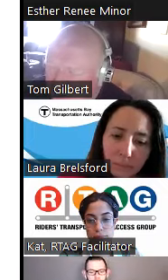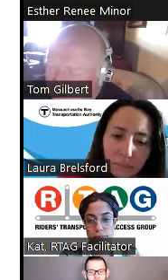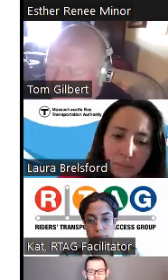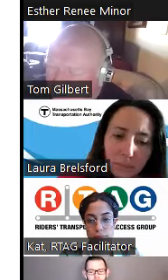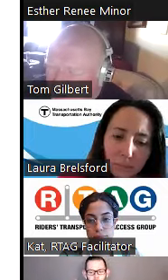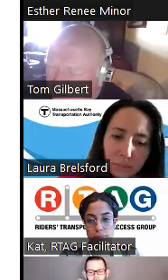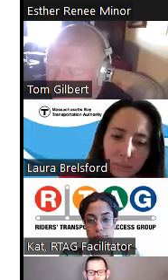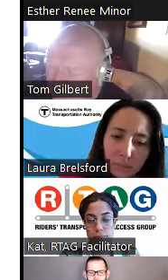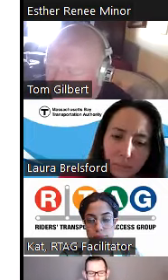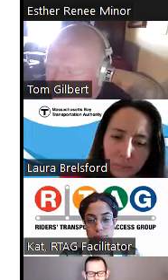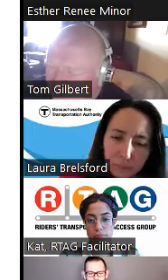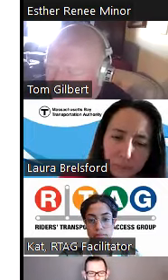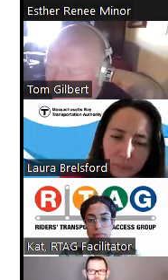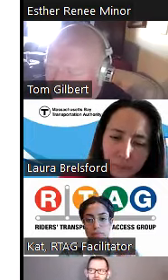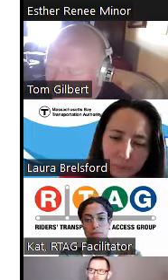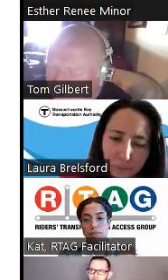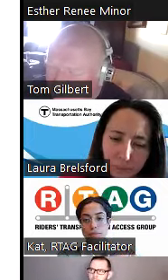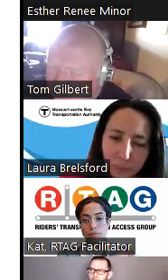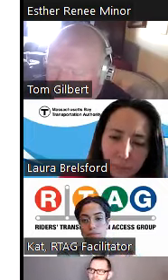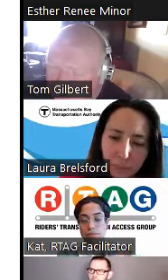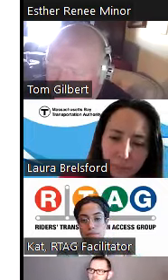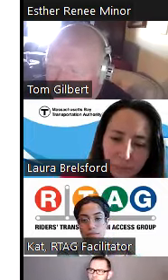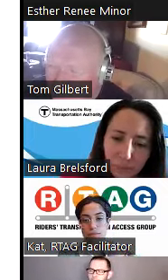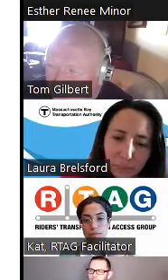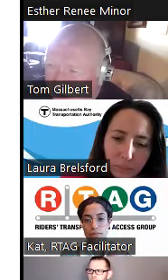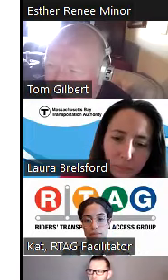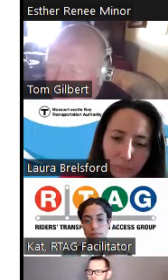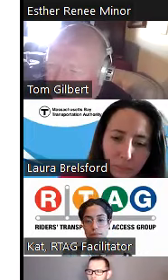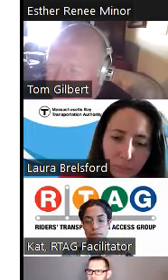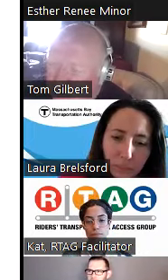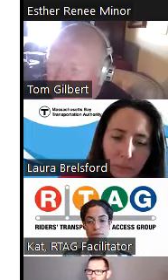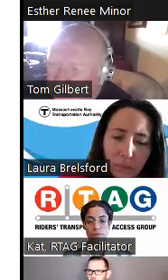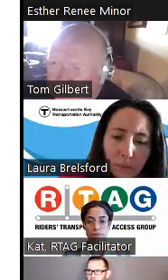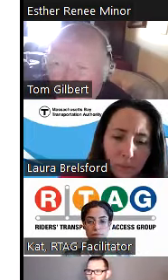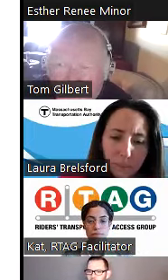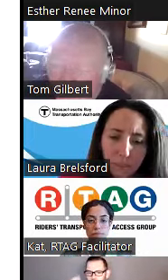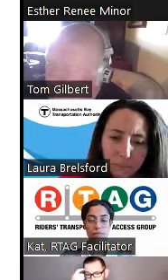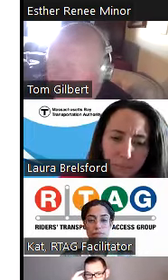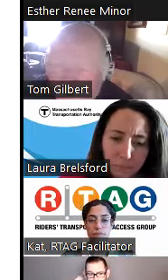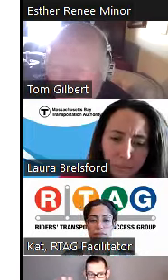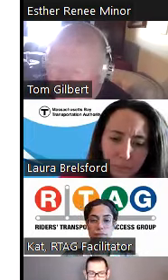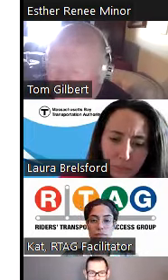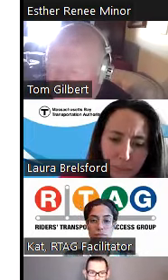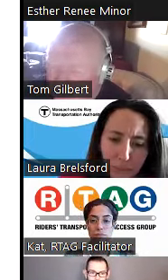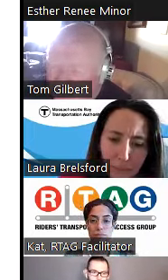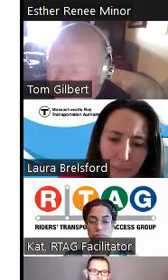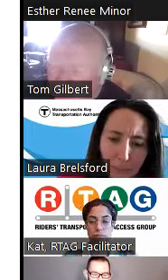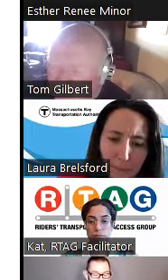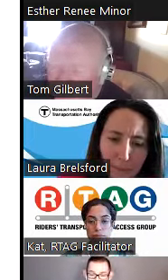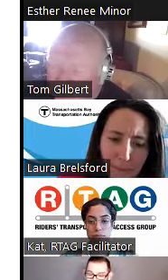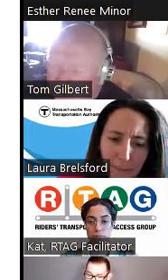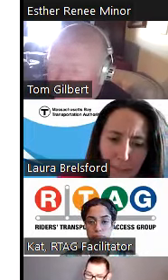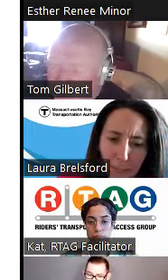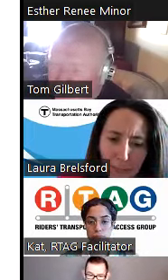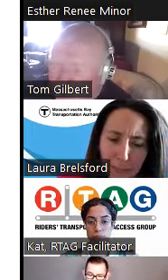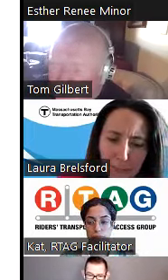train to Ashmont or red line train to Braintree is now boarding. A lot of those announcements are not accurate. They're